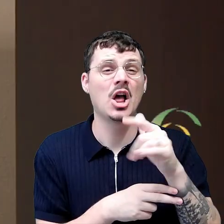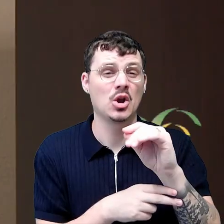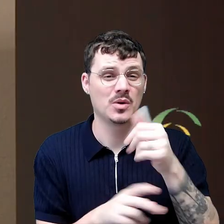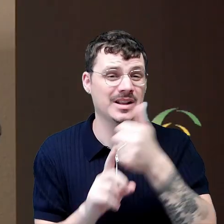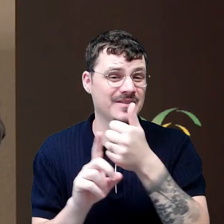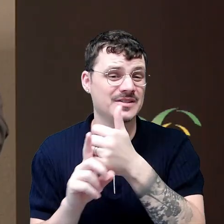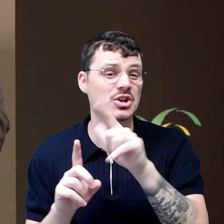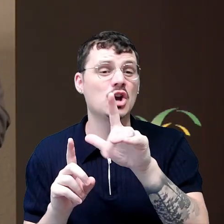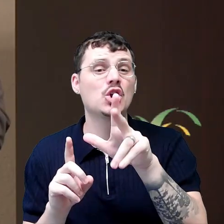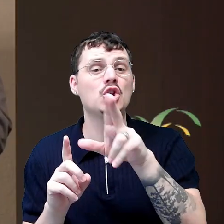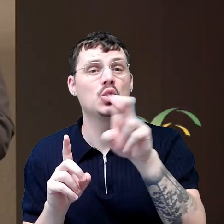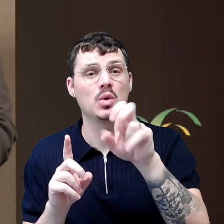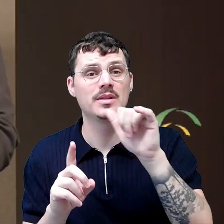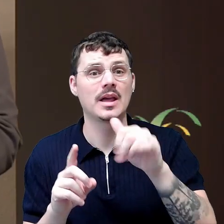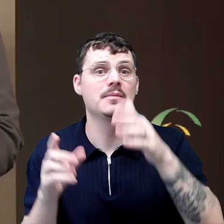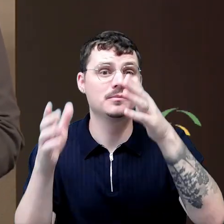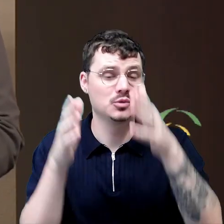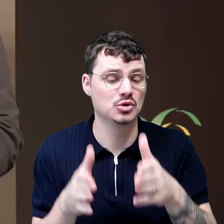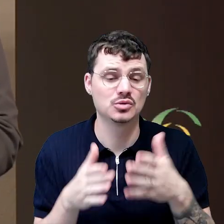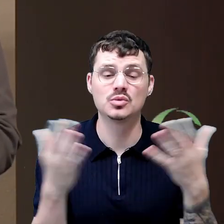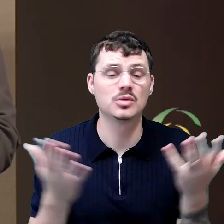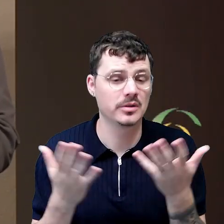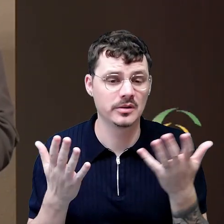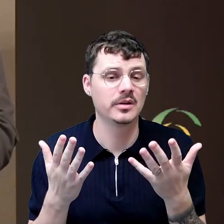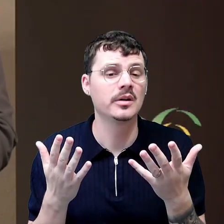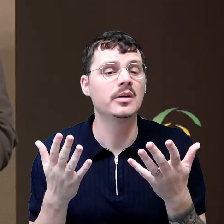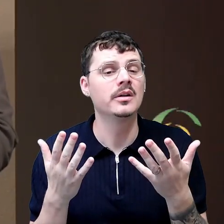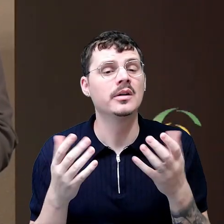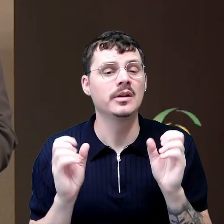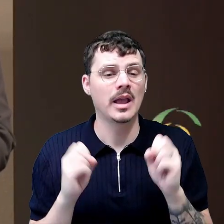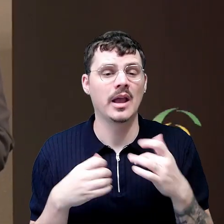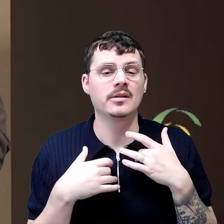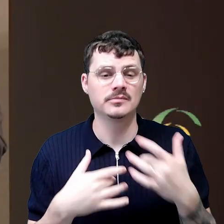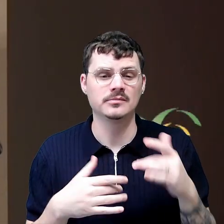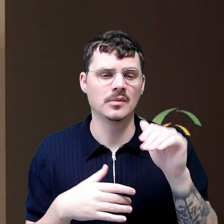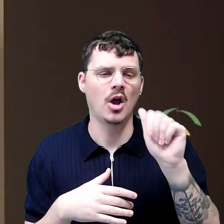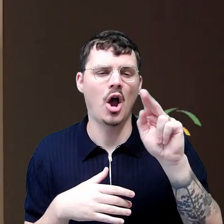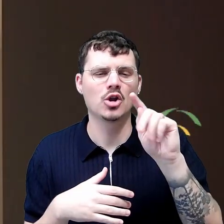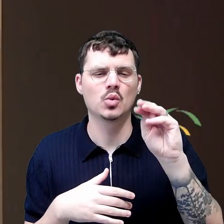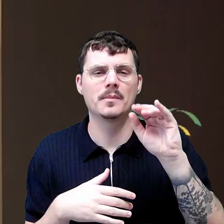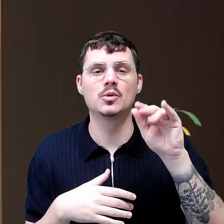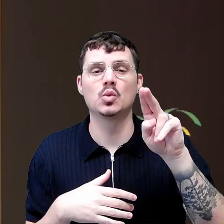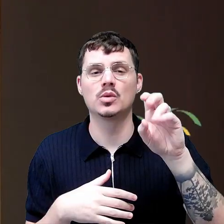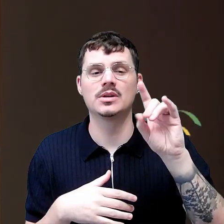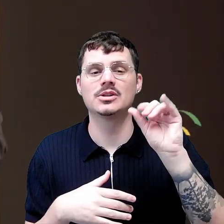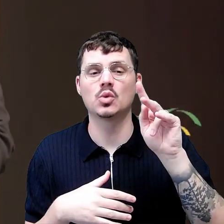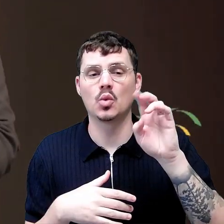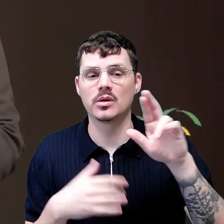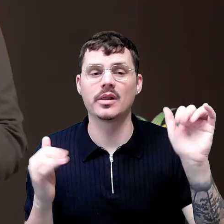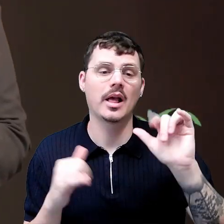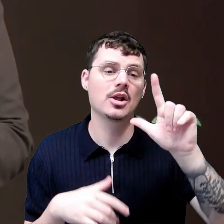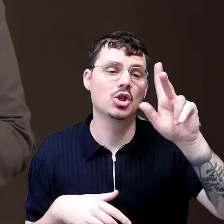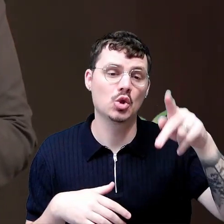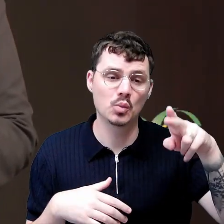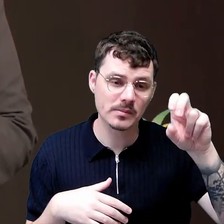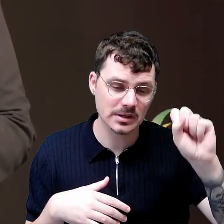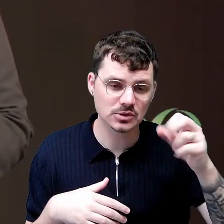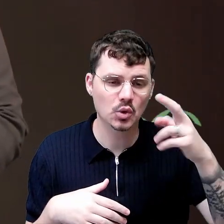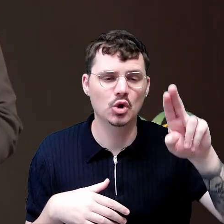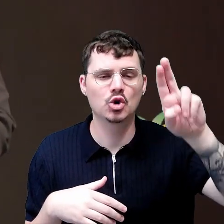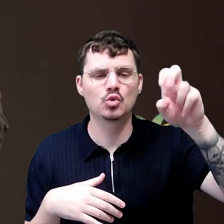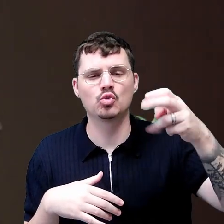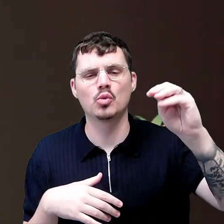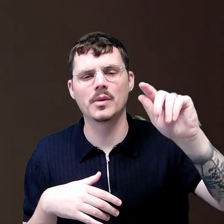a clue that a person may be vulnerable to autoimmune disorders like lupus